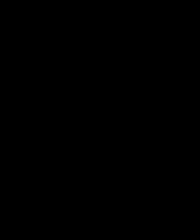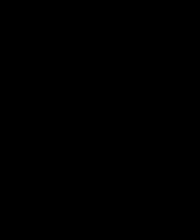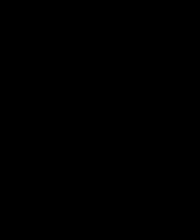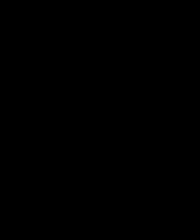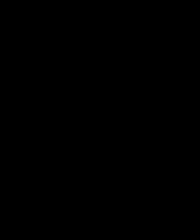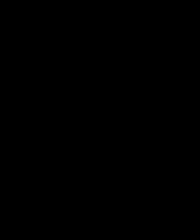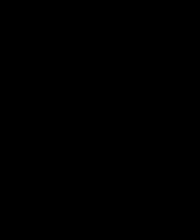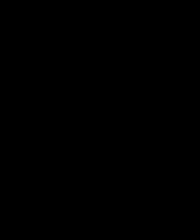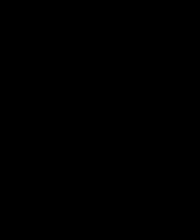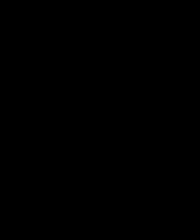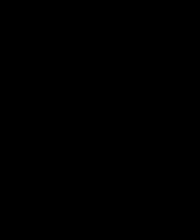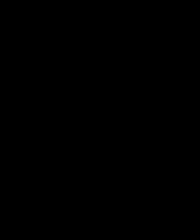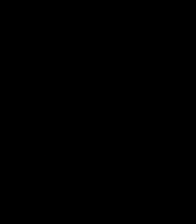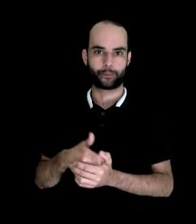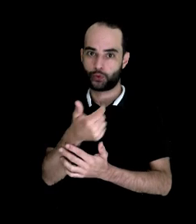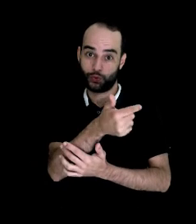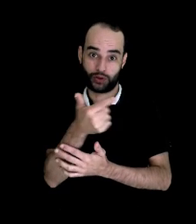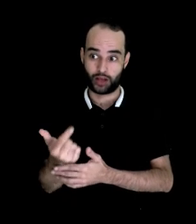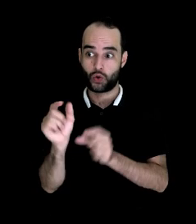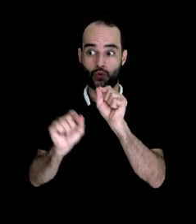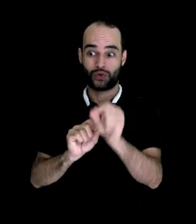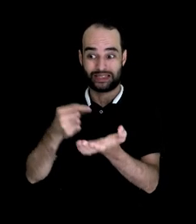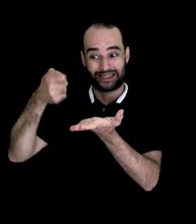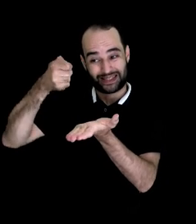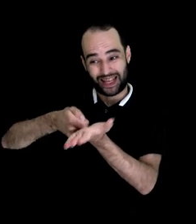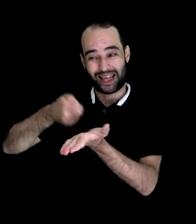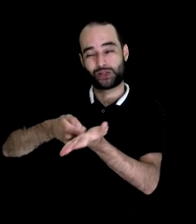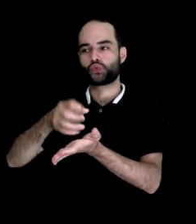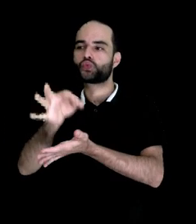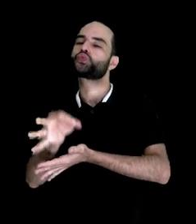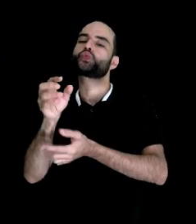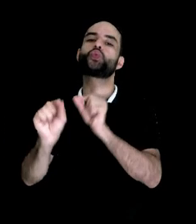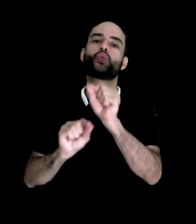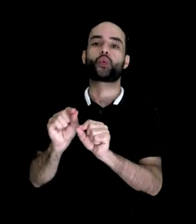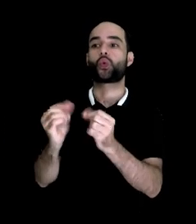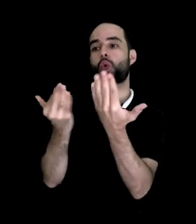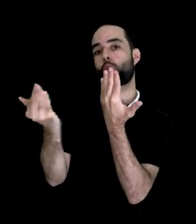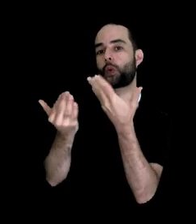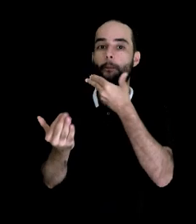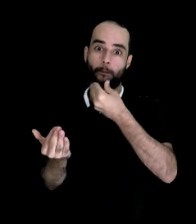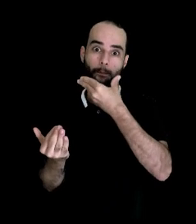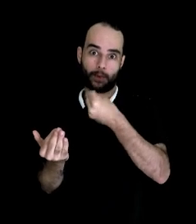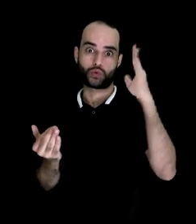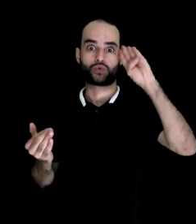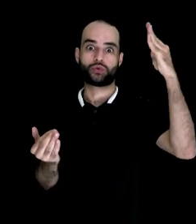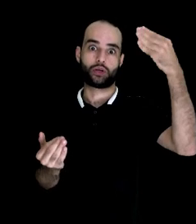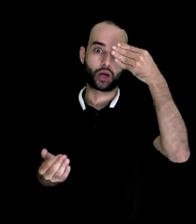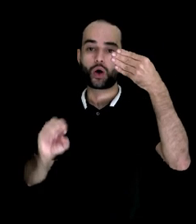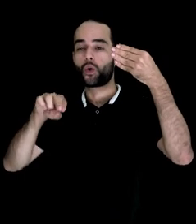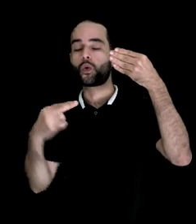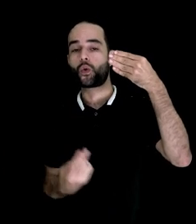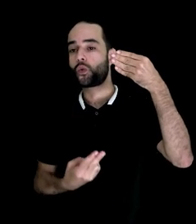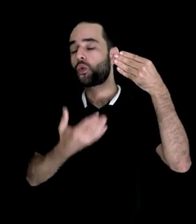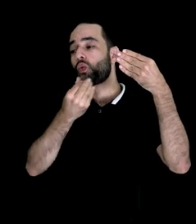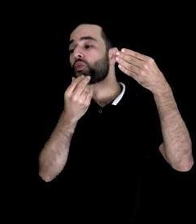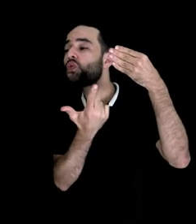age and gender. On the right side, in central black ink is written, men can work, and next to it there is a